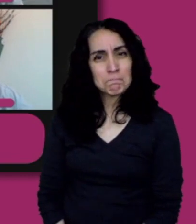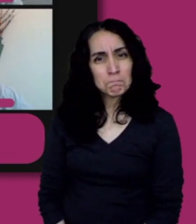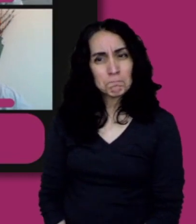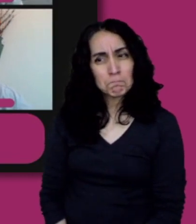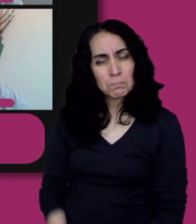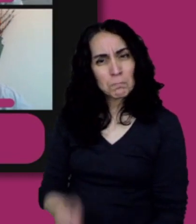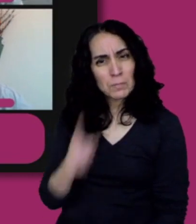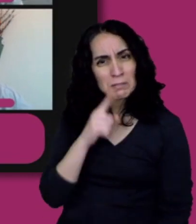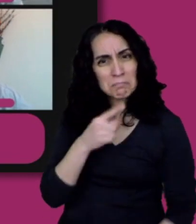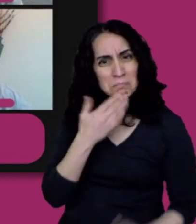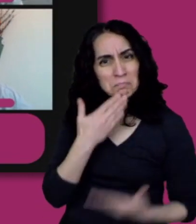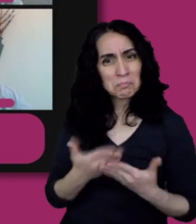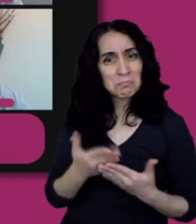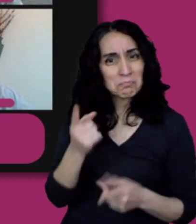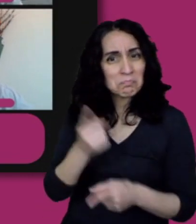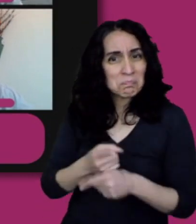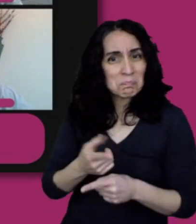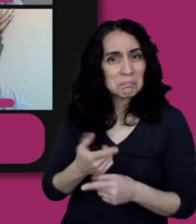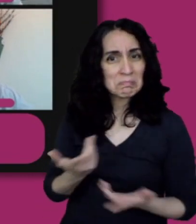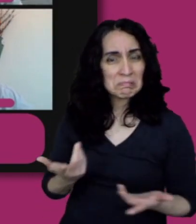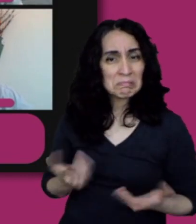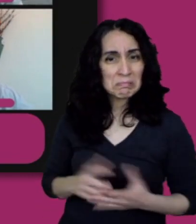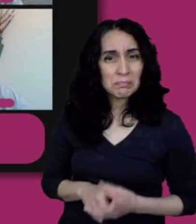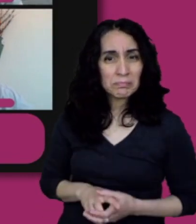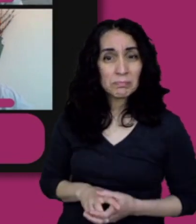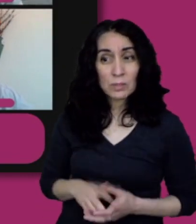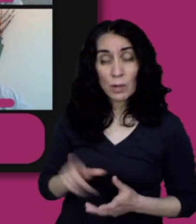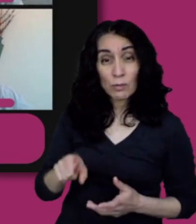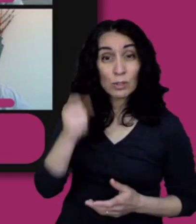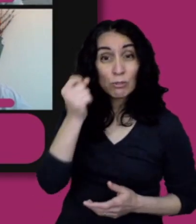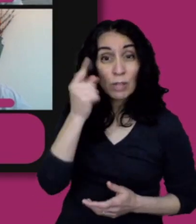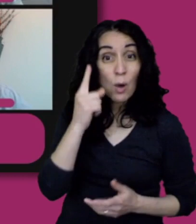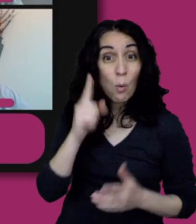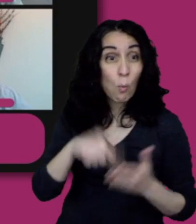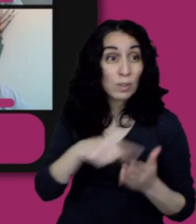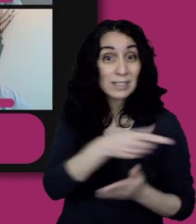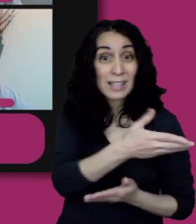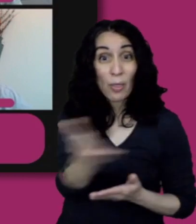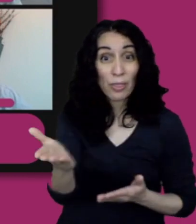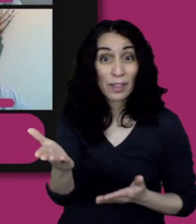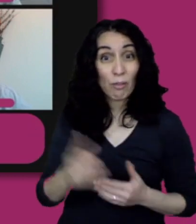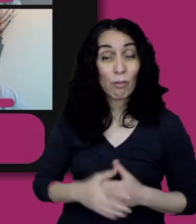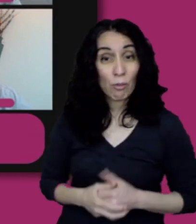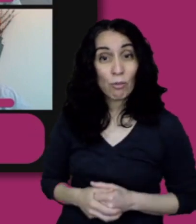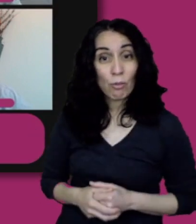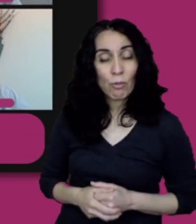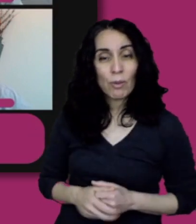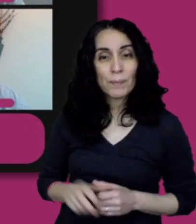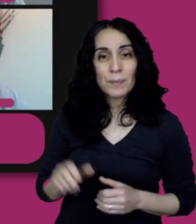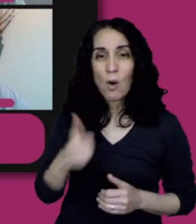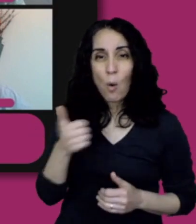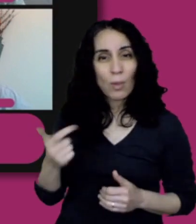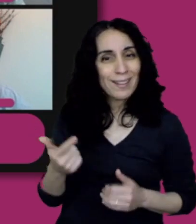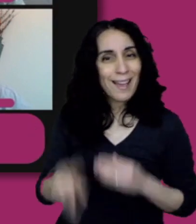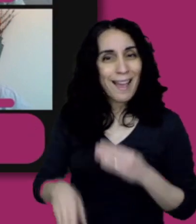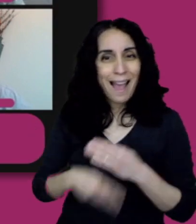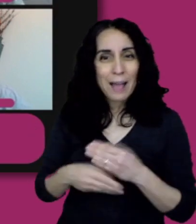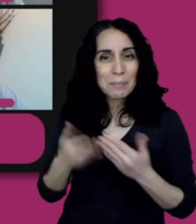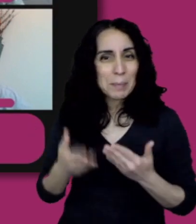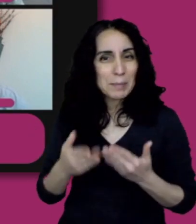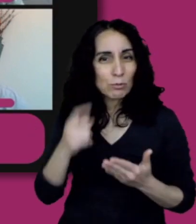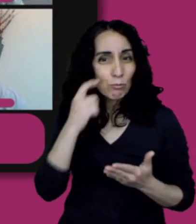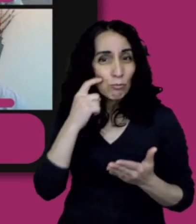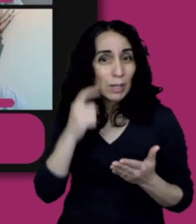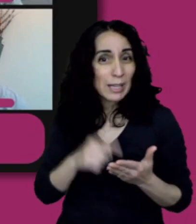quite well, Nancy. It's, understanding what's out there. The only thing I would add would be anything